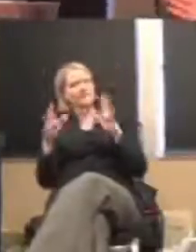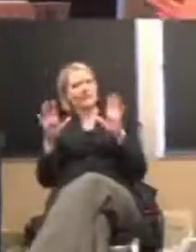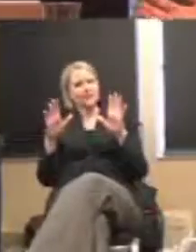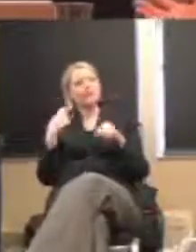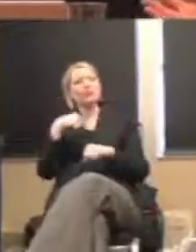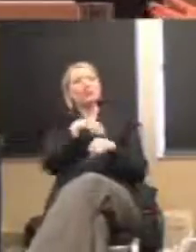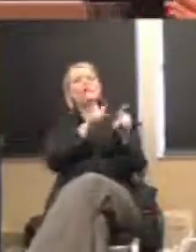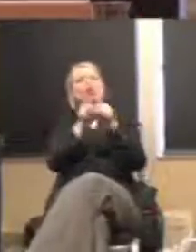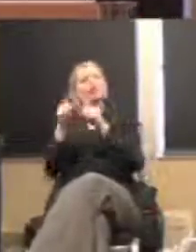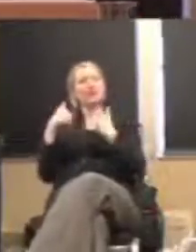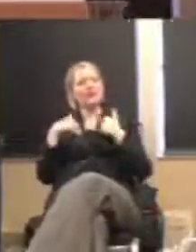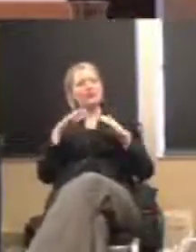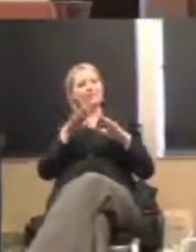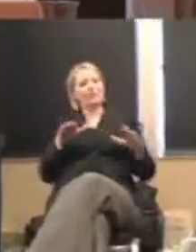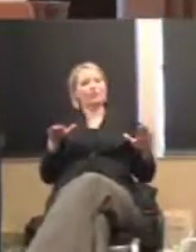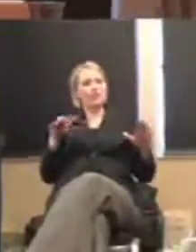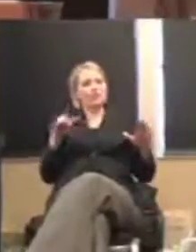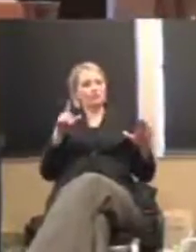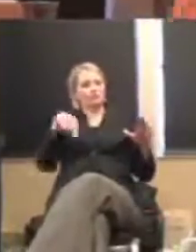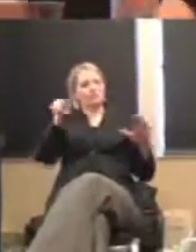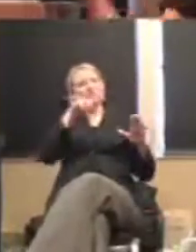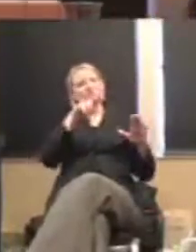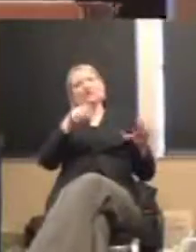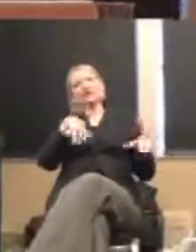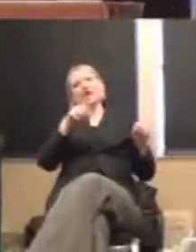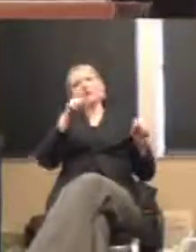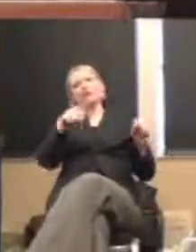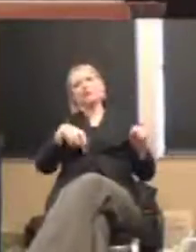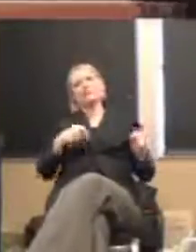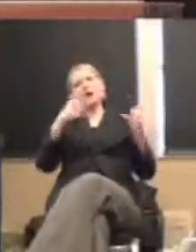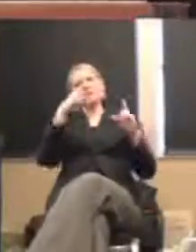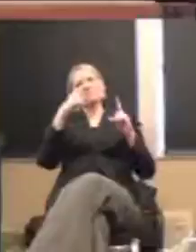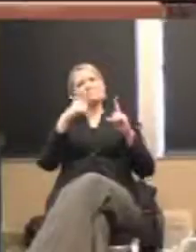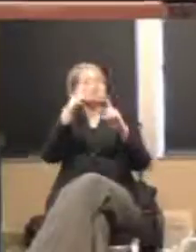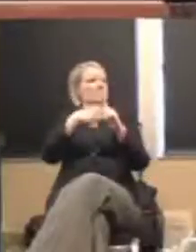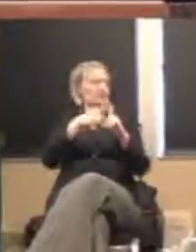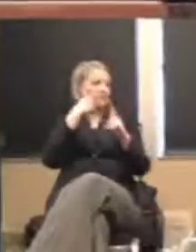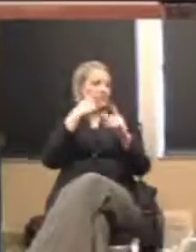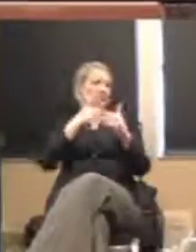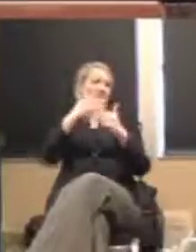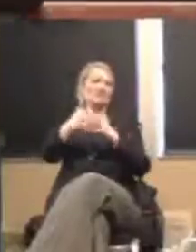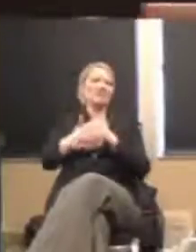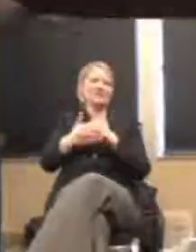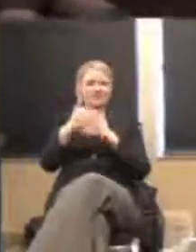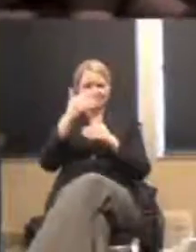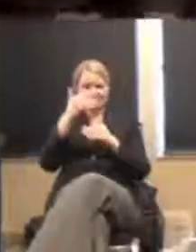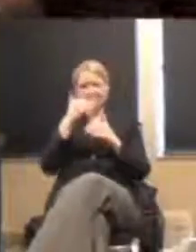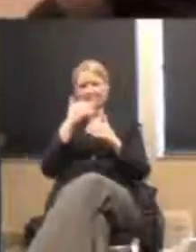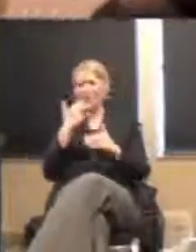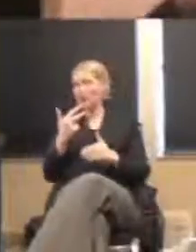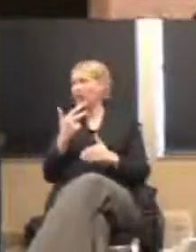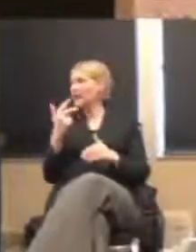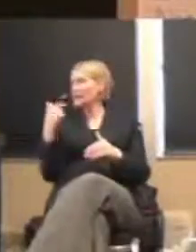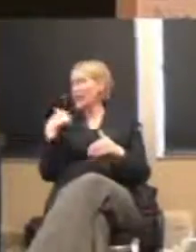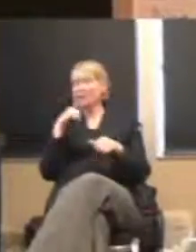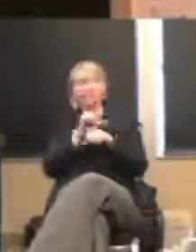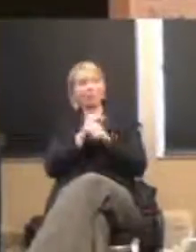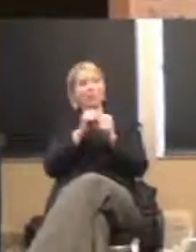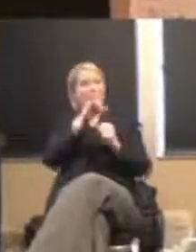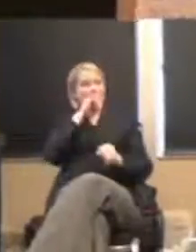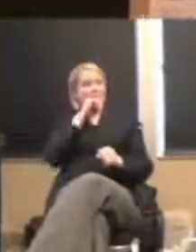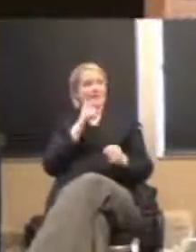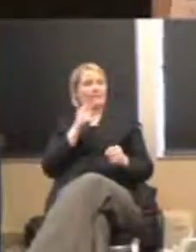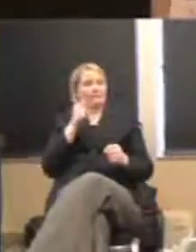also had kids that take months to move to step 3. One of my kiddos that I've worked with for a very long time,